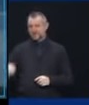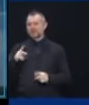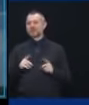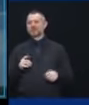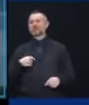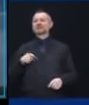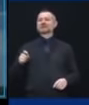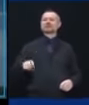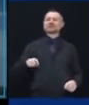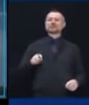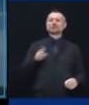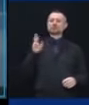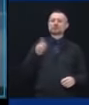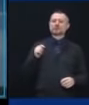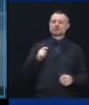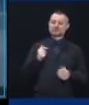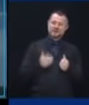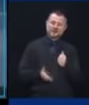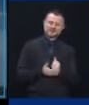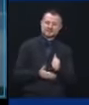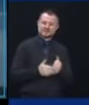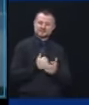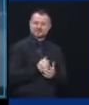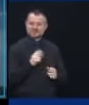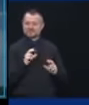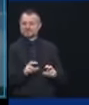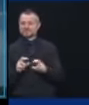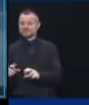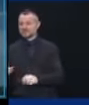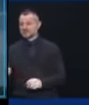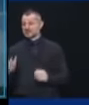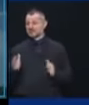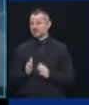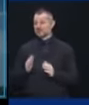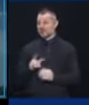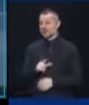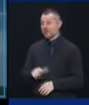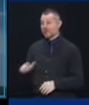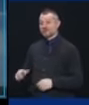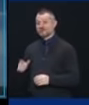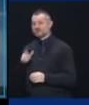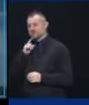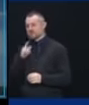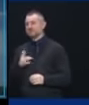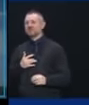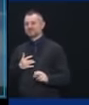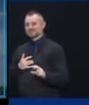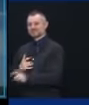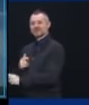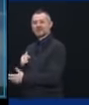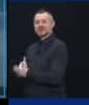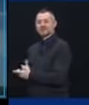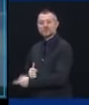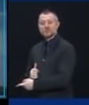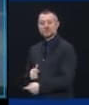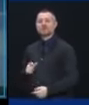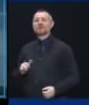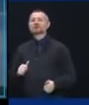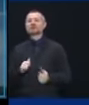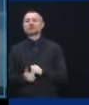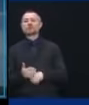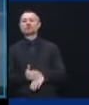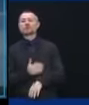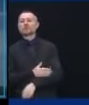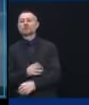rent relief, and small landlords need rent relief. And we have to reform our nursing home